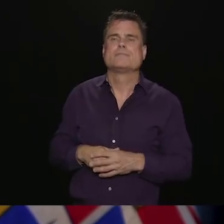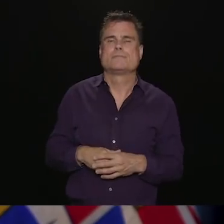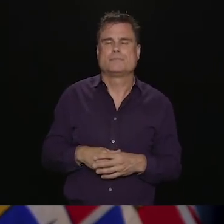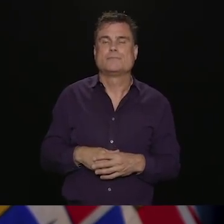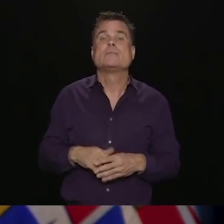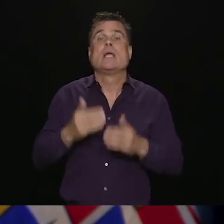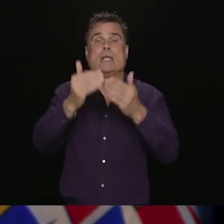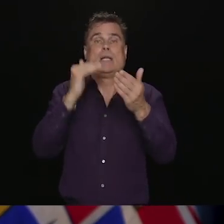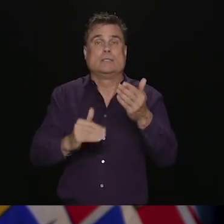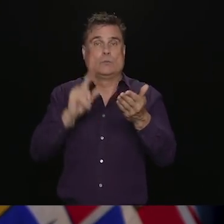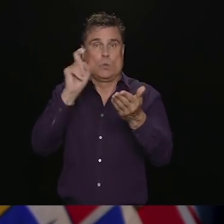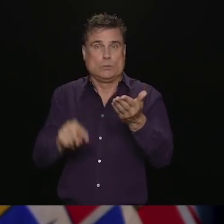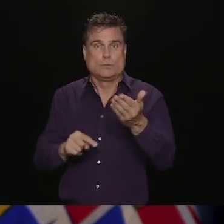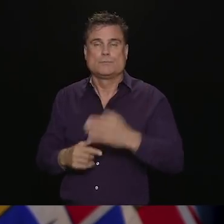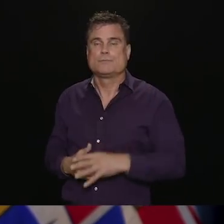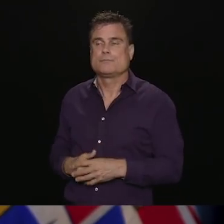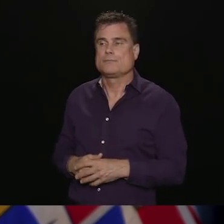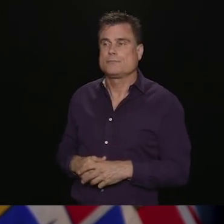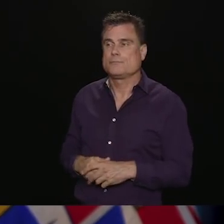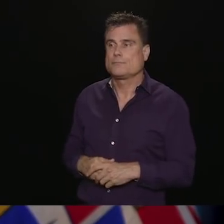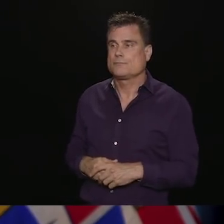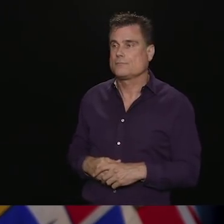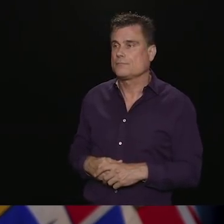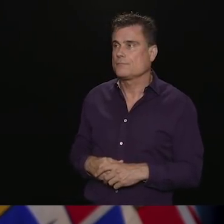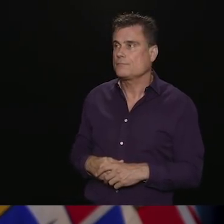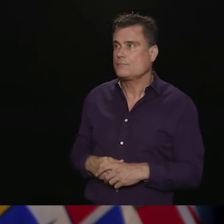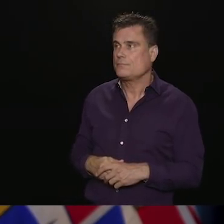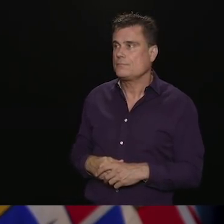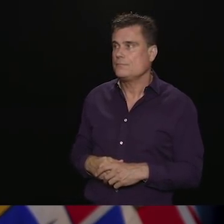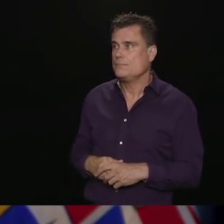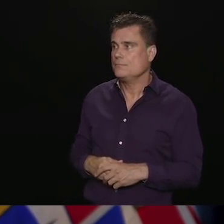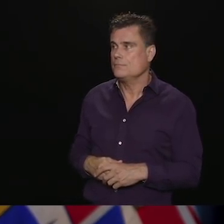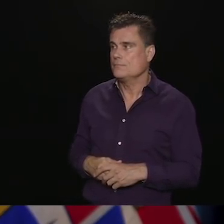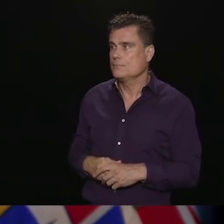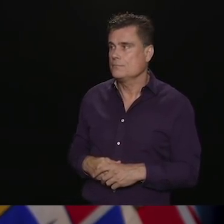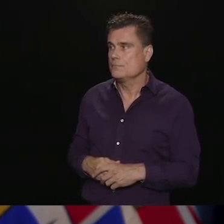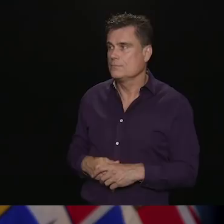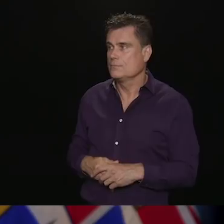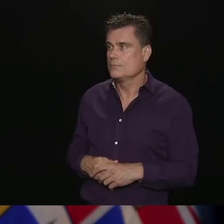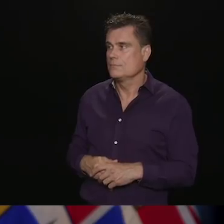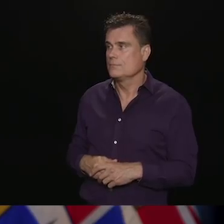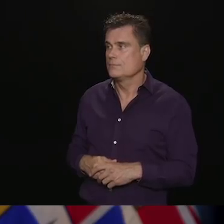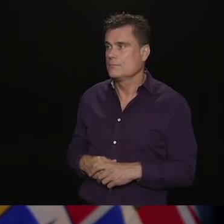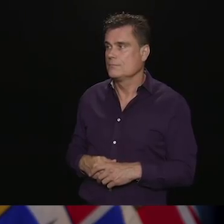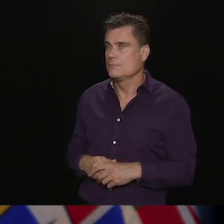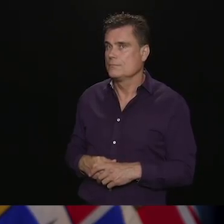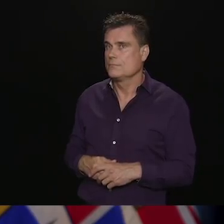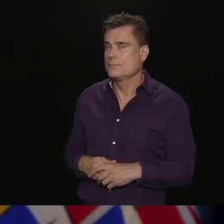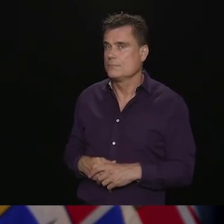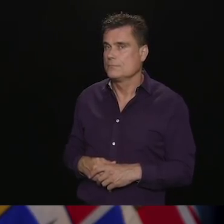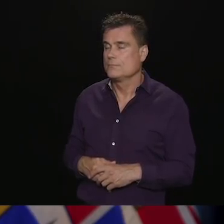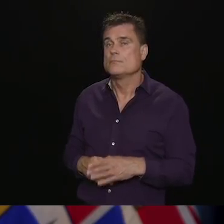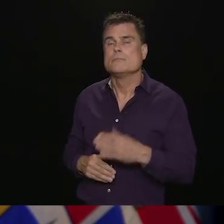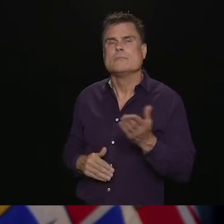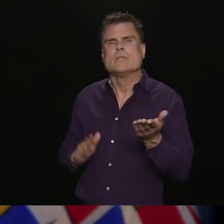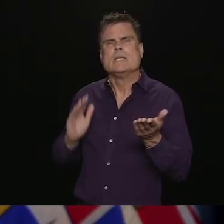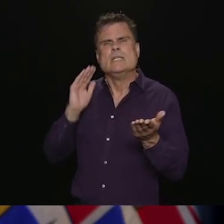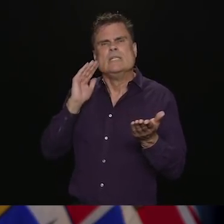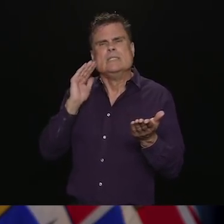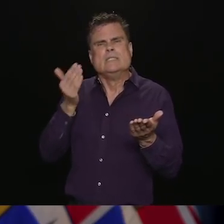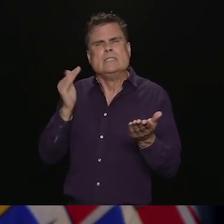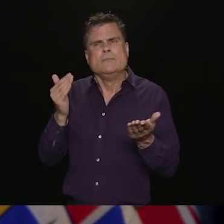Thank you. Good afternoon, Dr. Henry. Immediate family members are now being allowed to cross from Washington State into D.C.